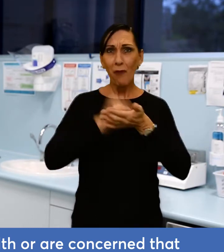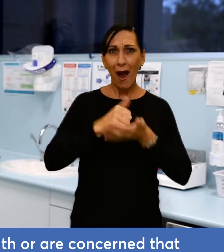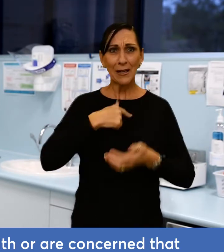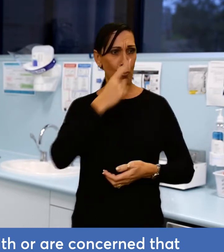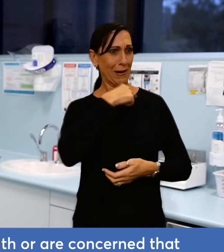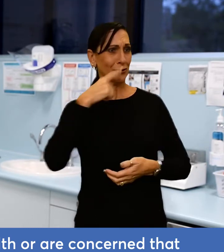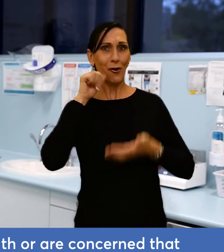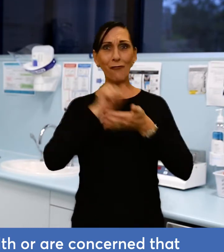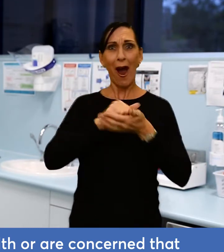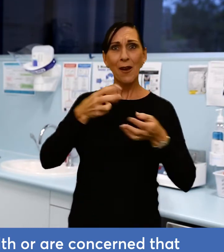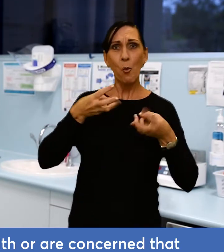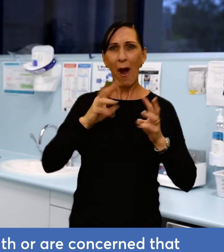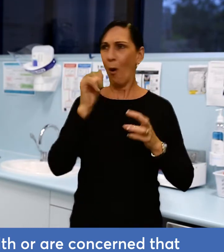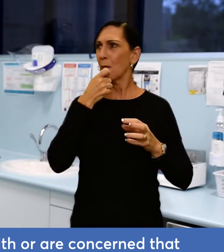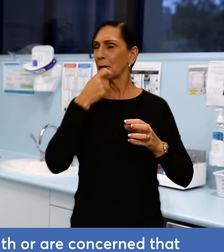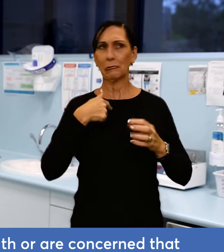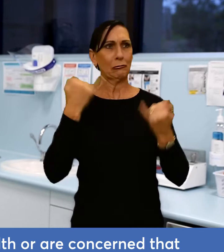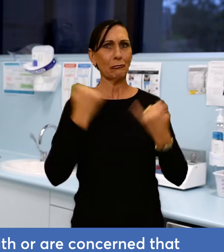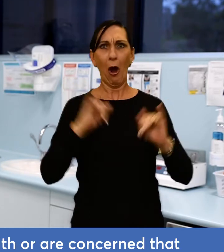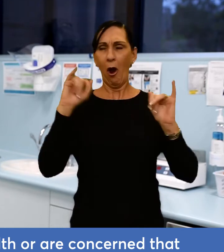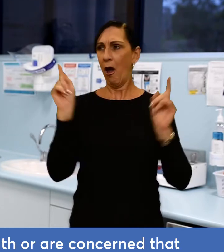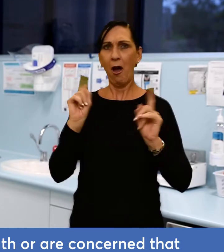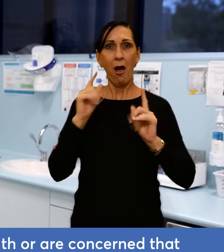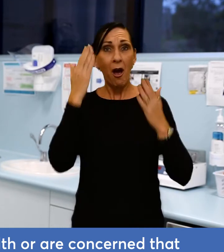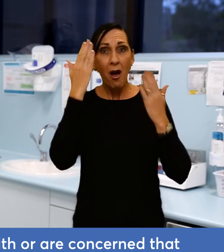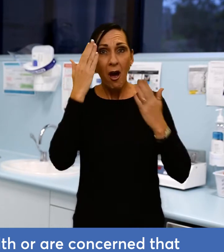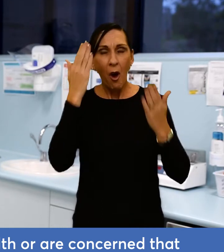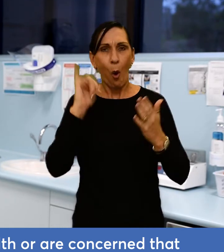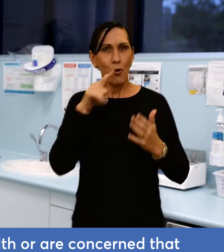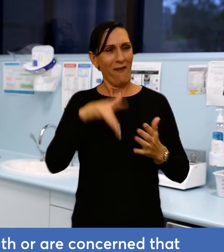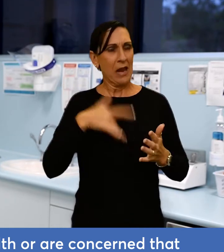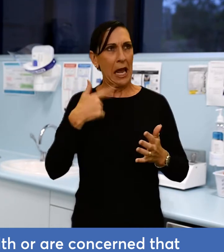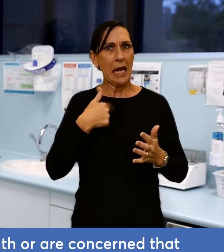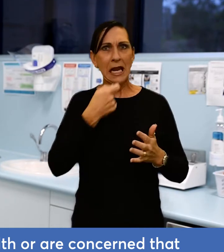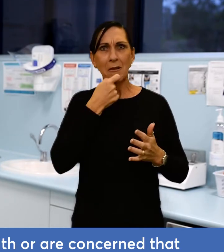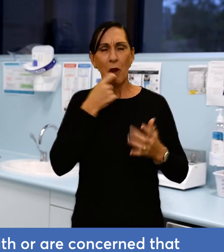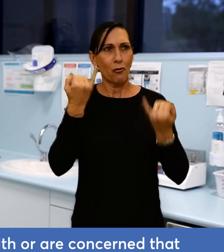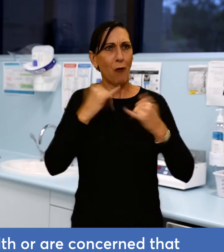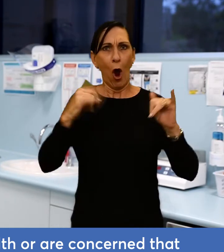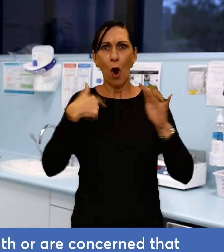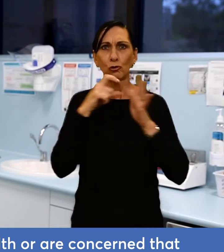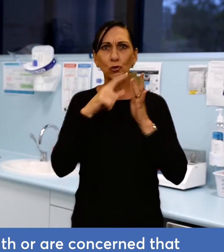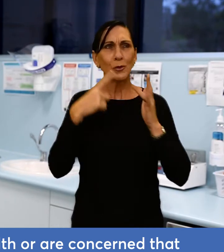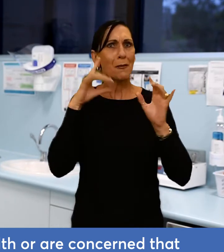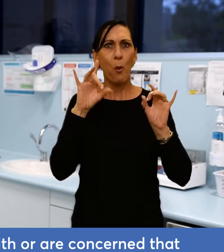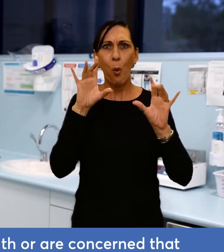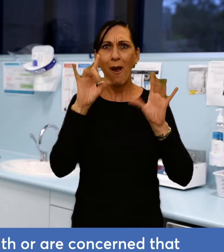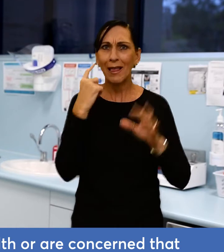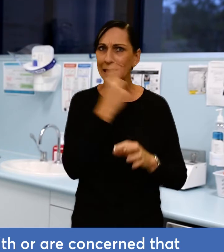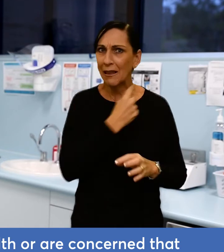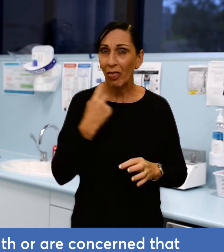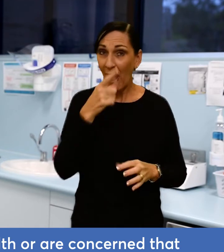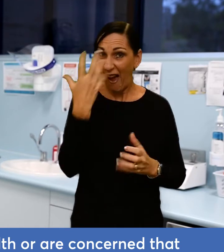way, or you're doing something that you think is detrimental to your teeth,